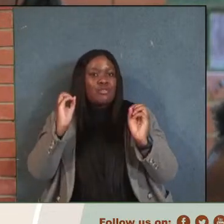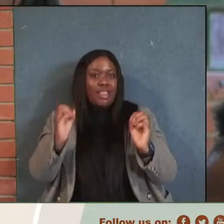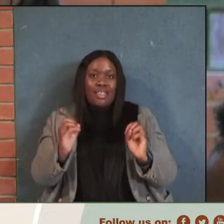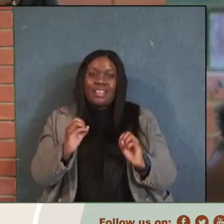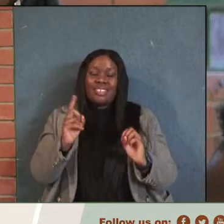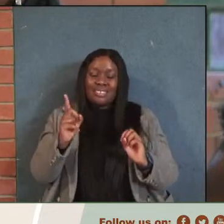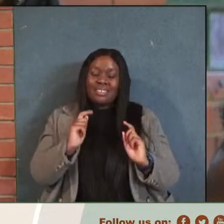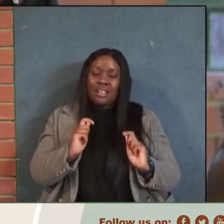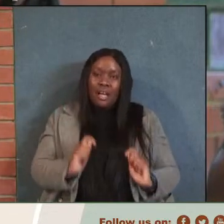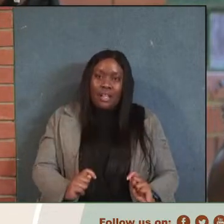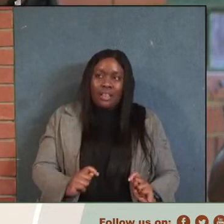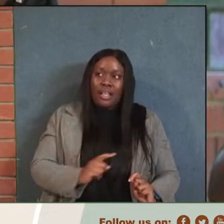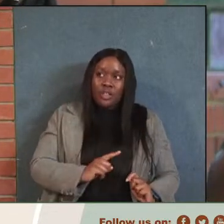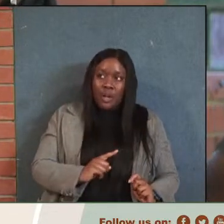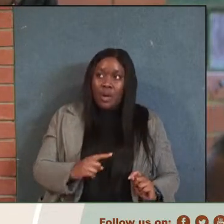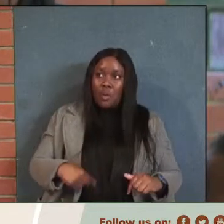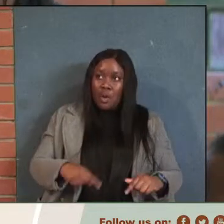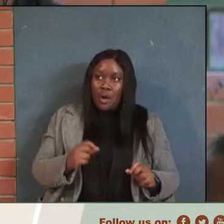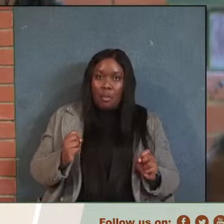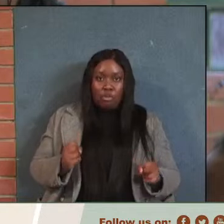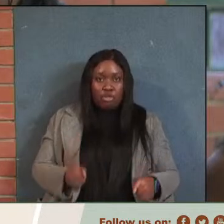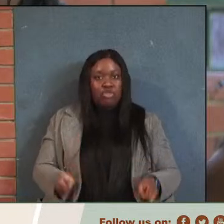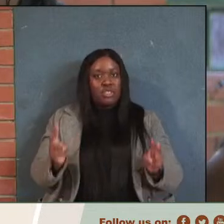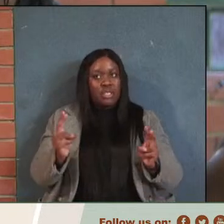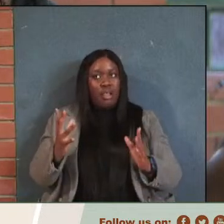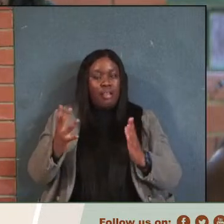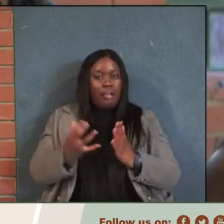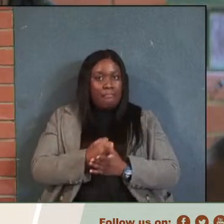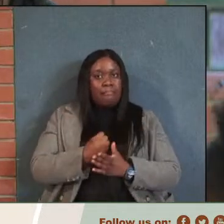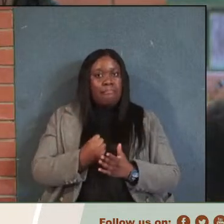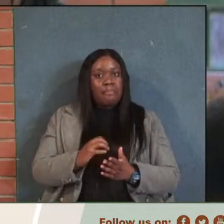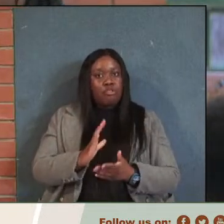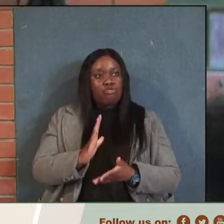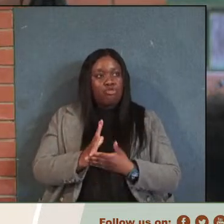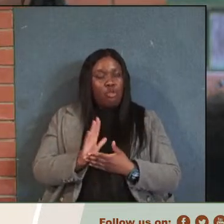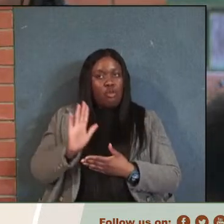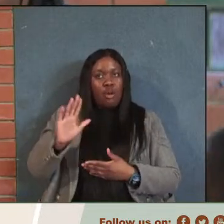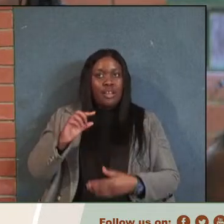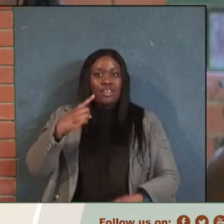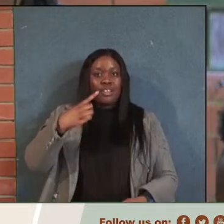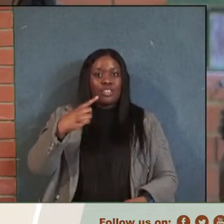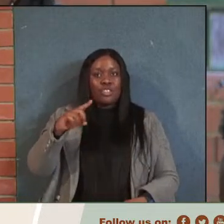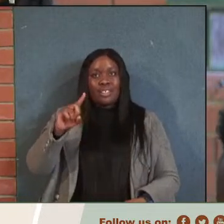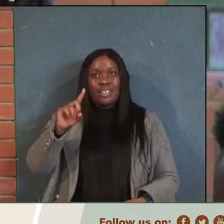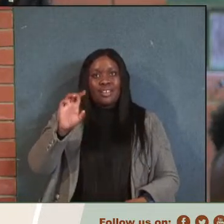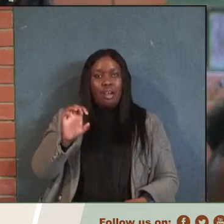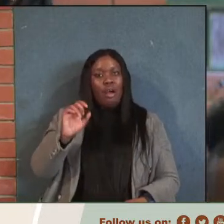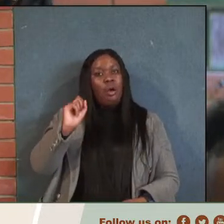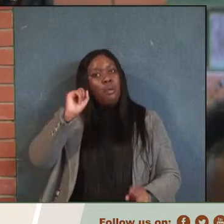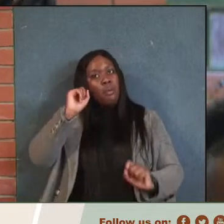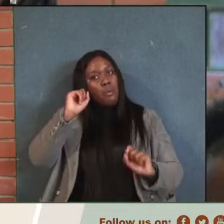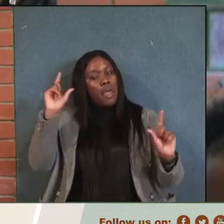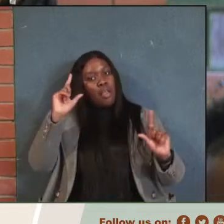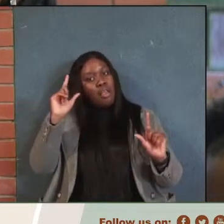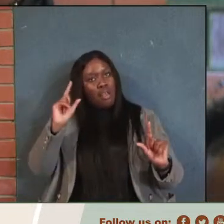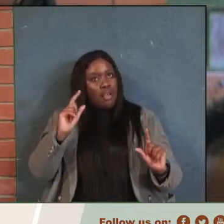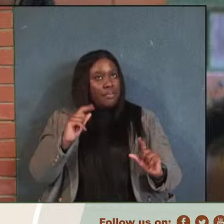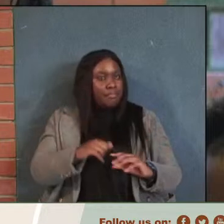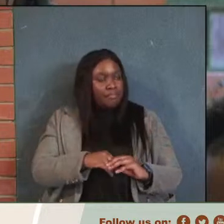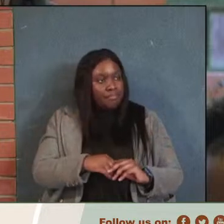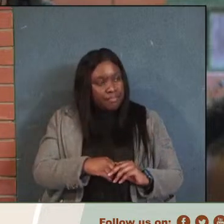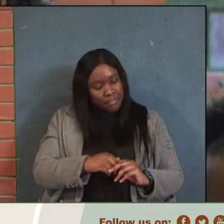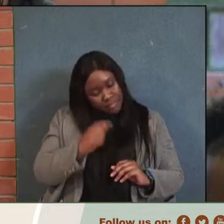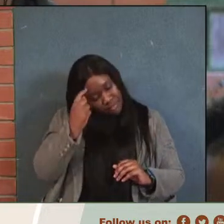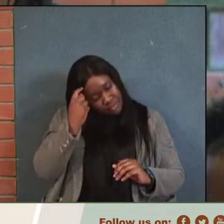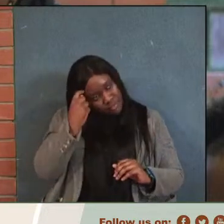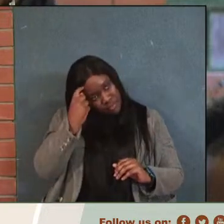this chance that is given to us as the youth to make the GDE aware of the problems that we face. And there's also the thing of stakeholders' lack